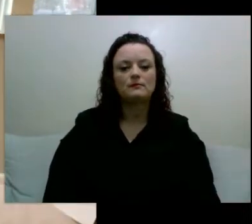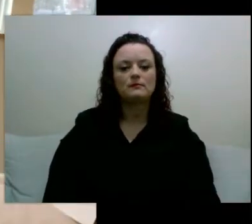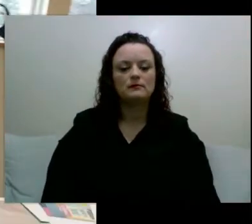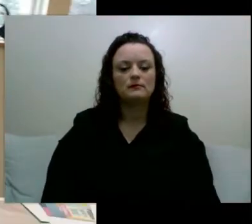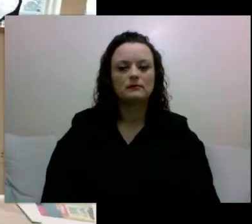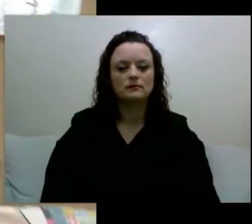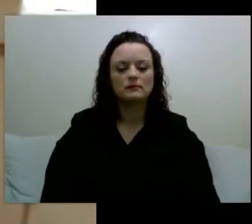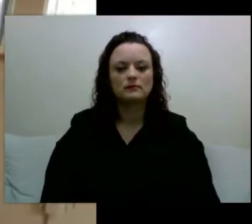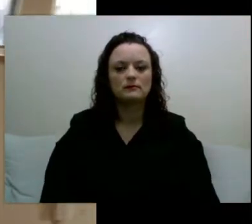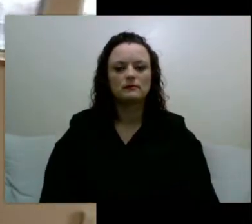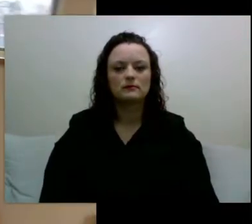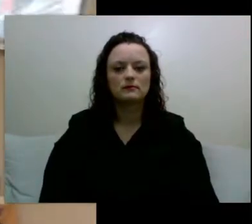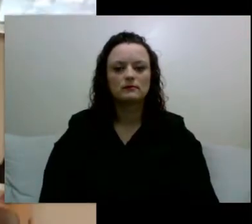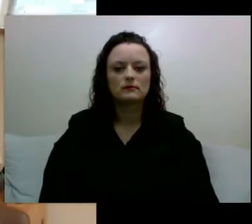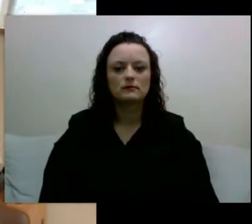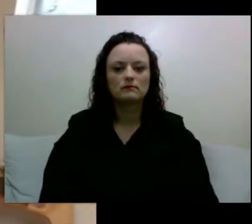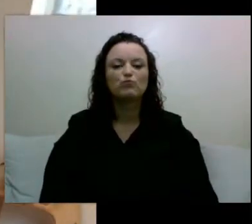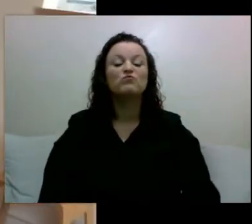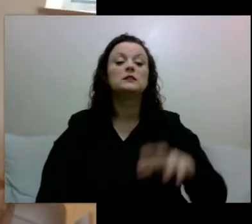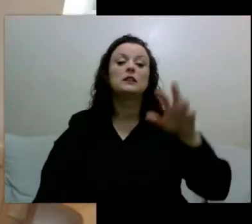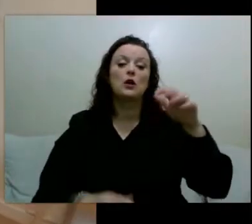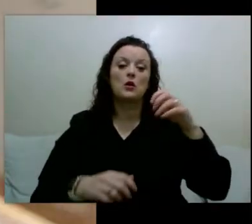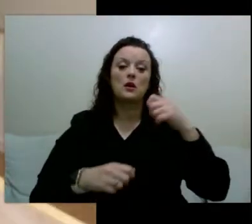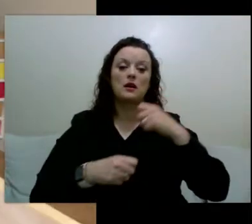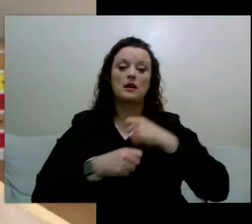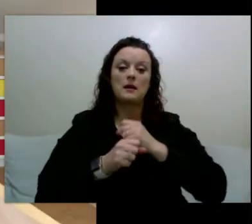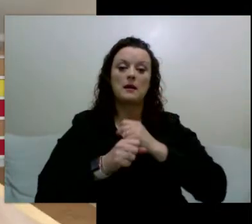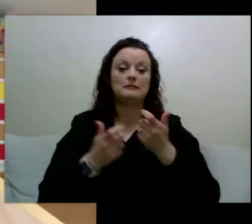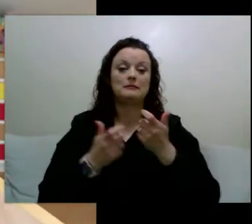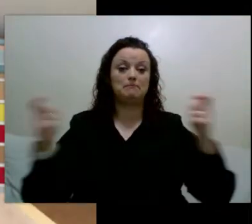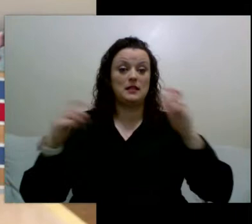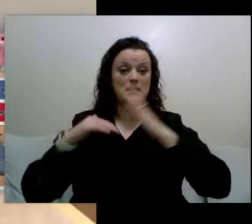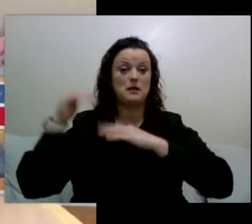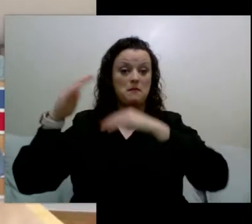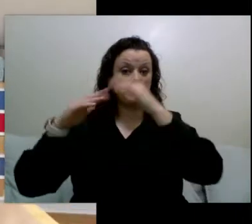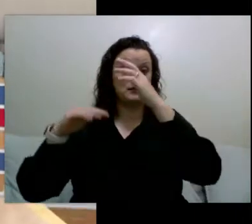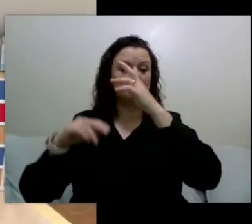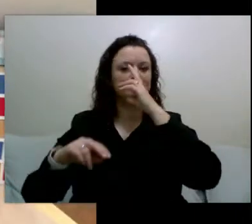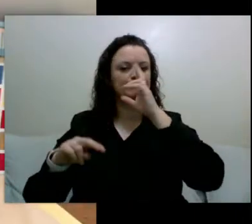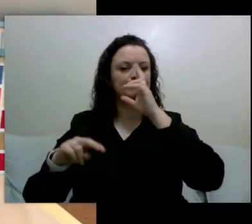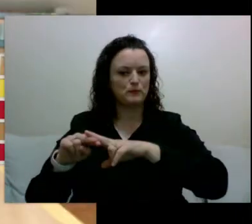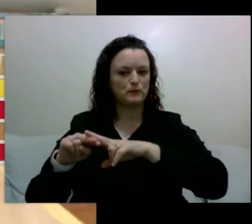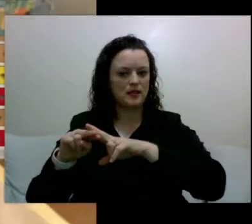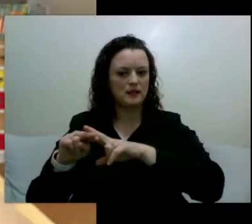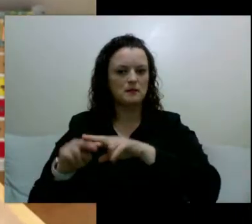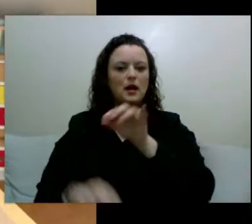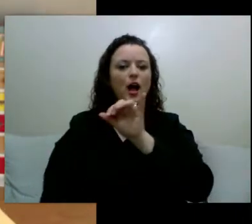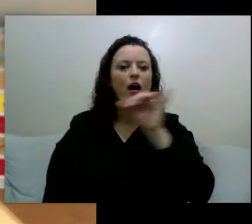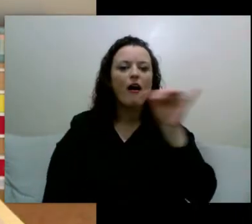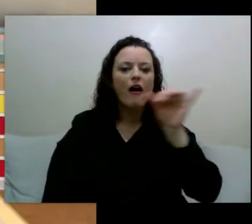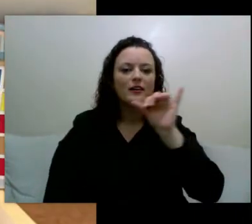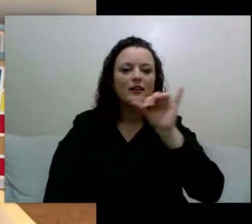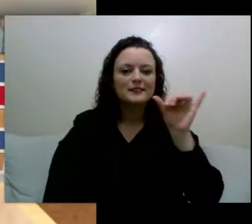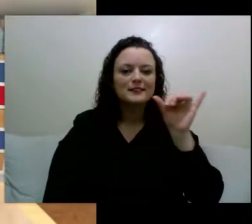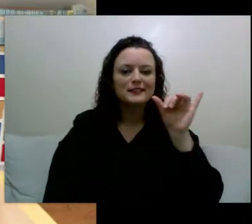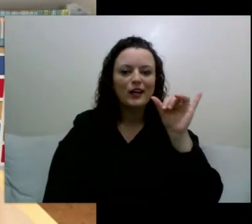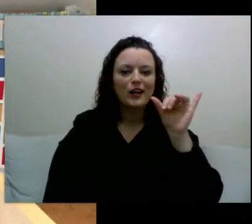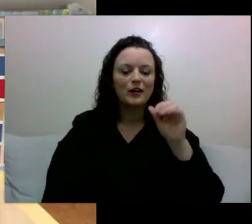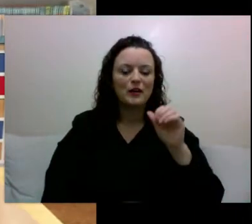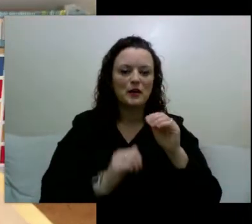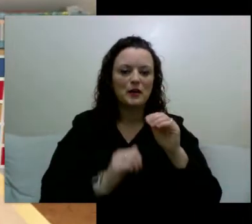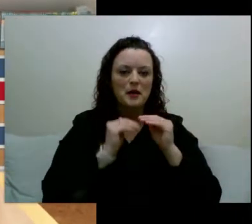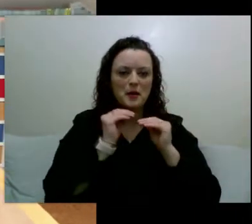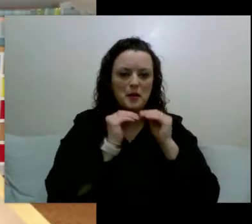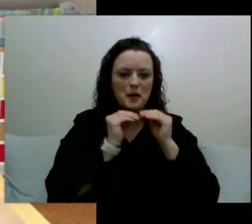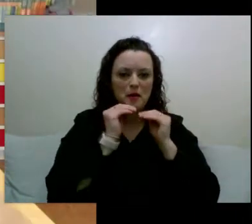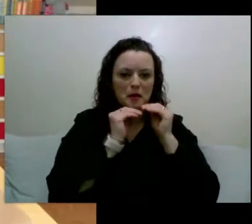I built these big buildings. That was really fun. But I also got to build these